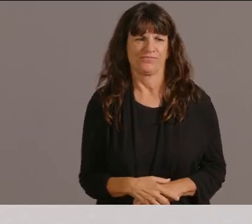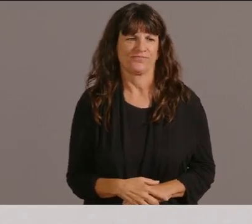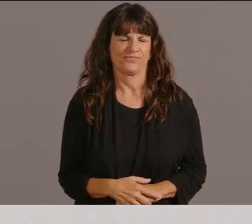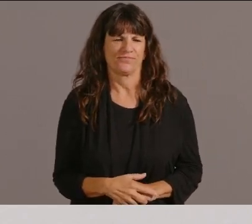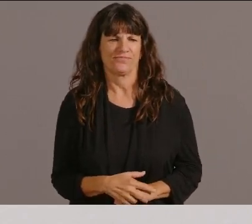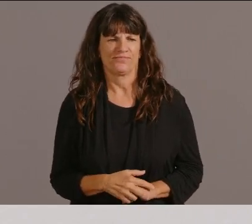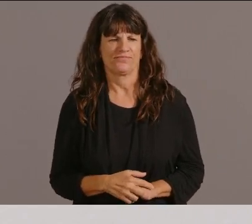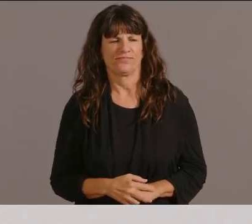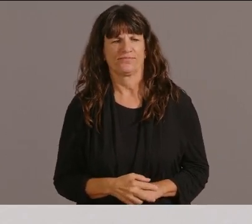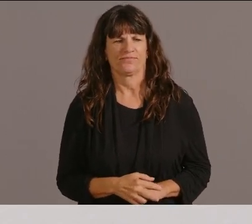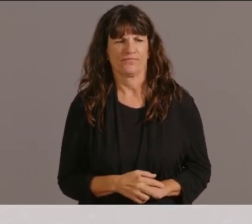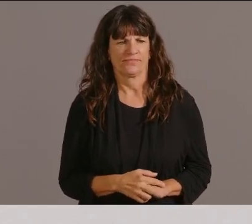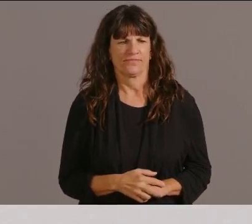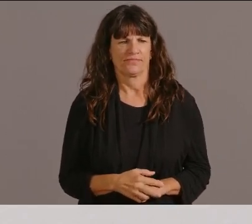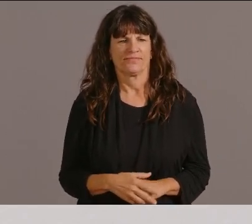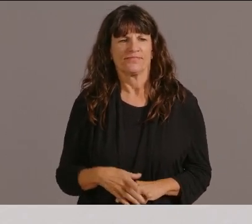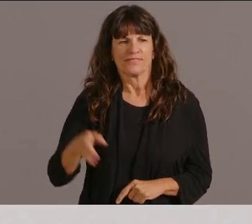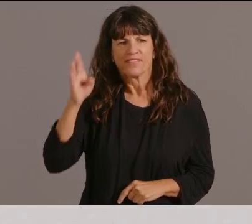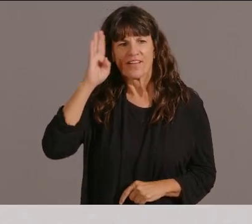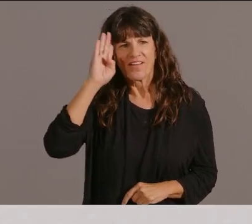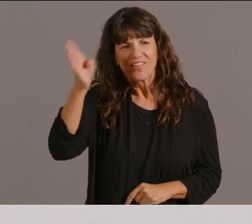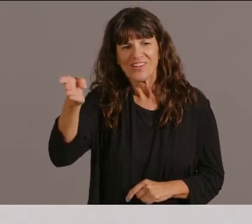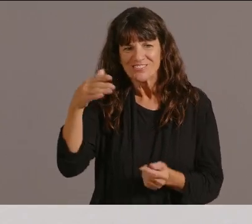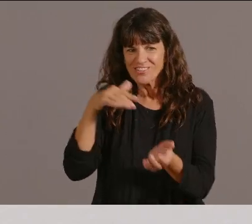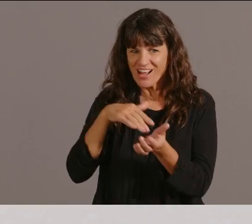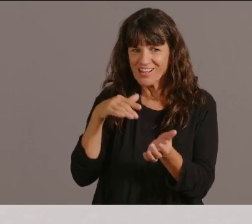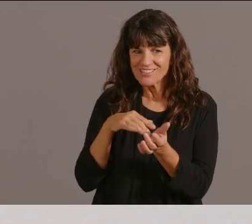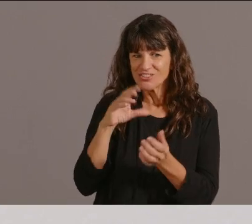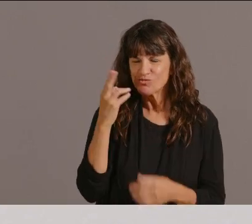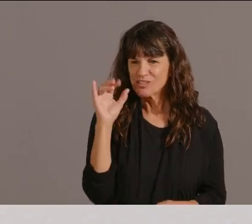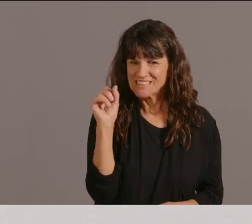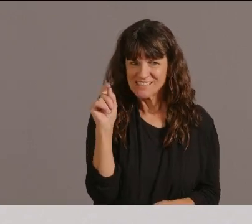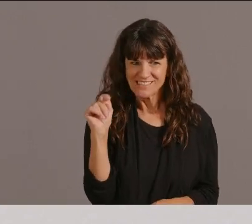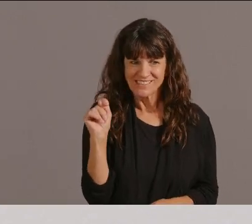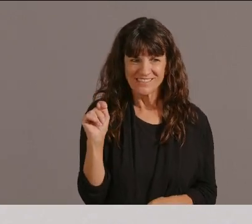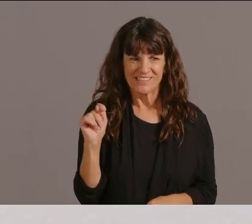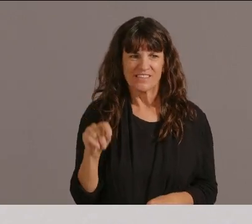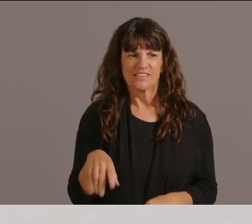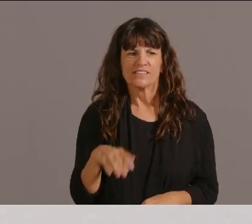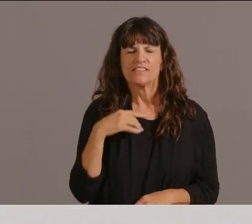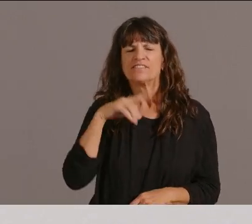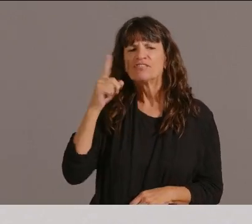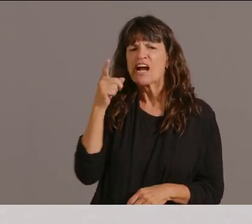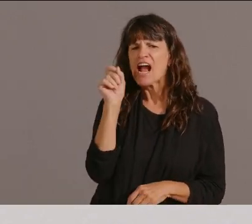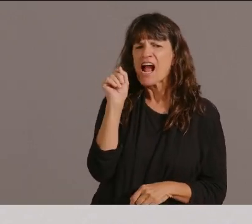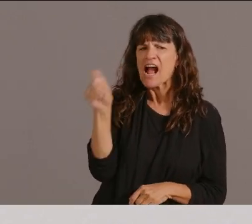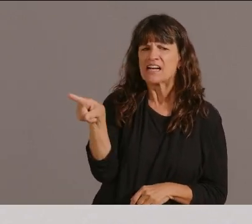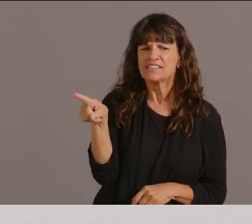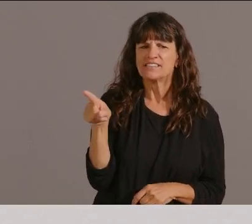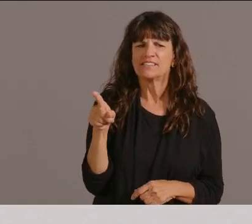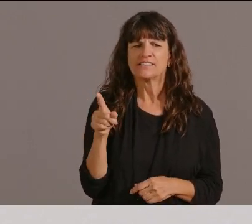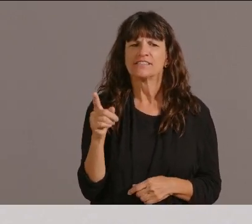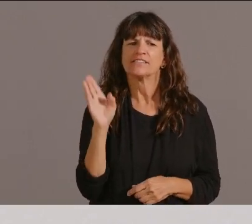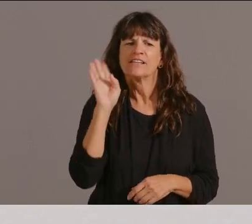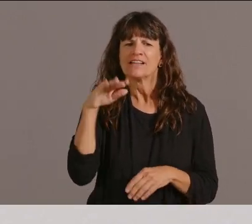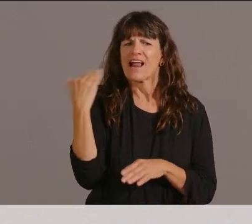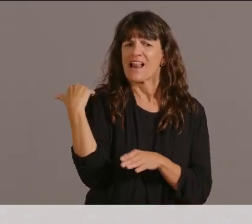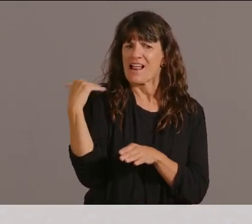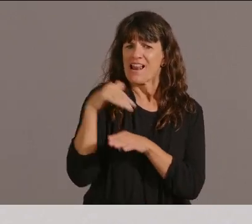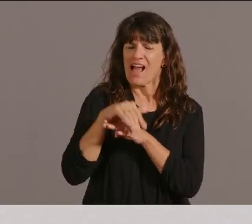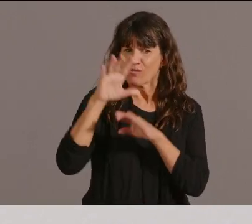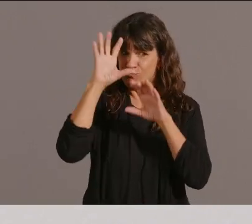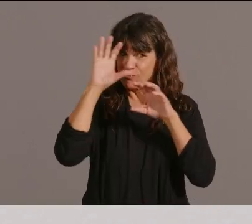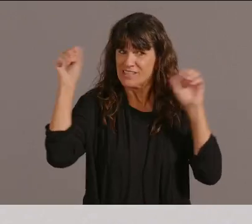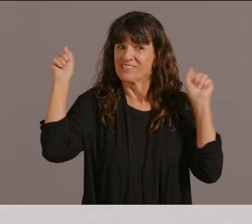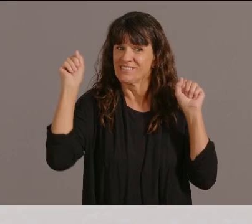Hi, Dr. Chris. So my very first question today is obviously regarding the president's speech last night. He obviously